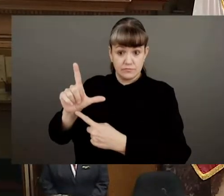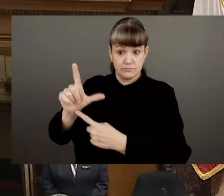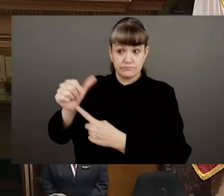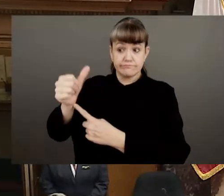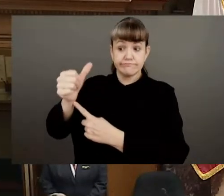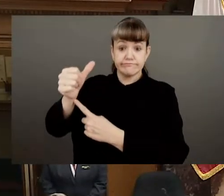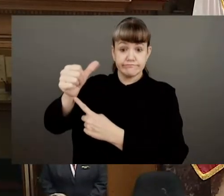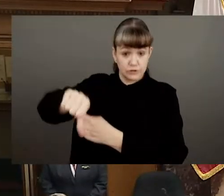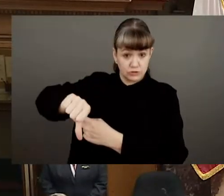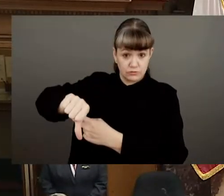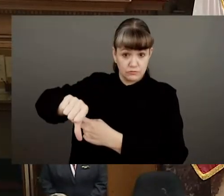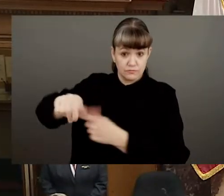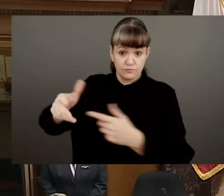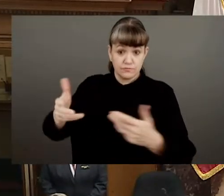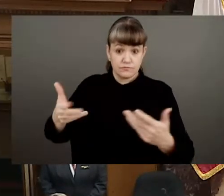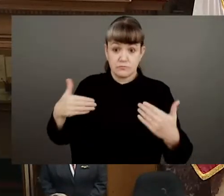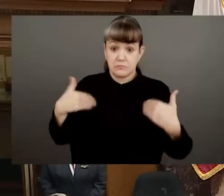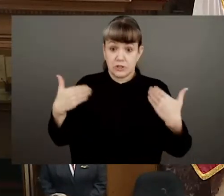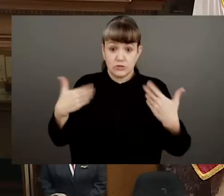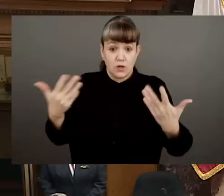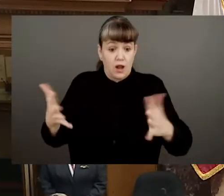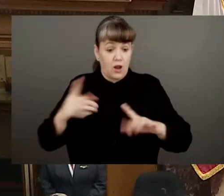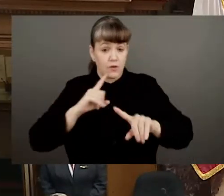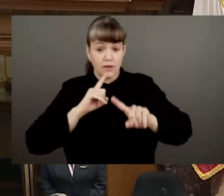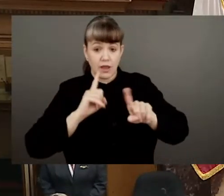question? Not. Thank you.